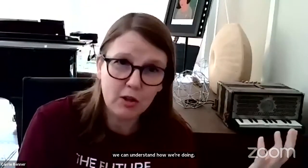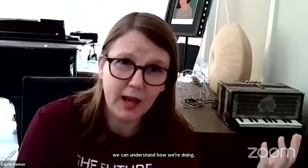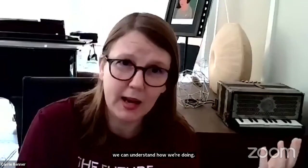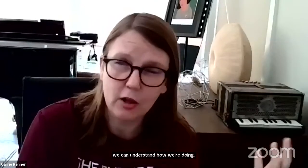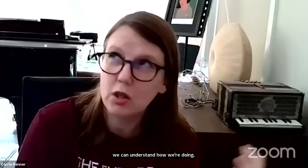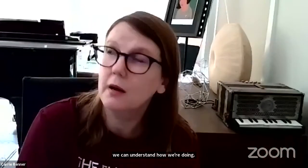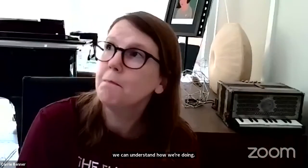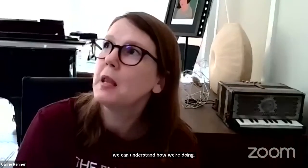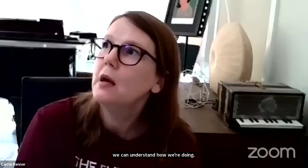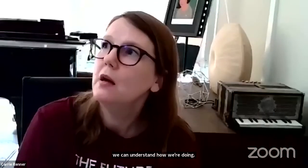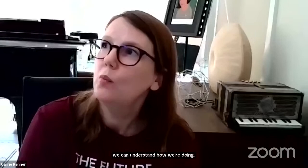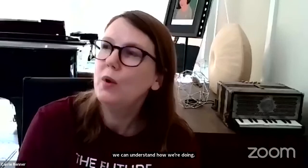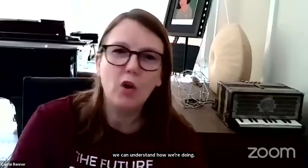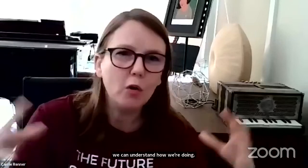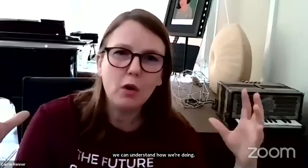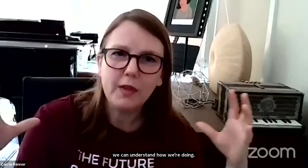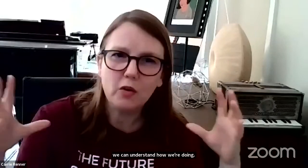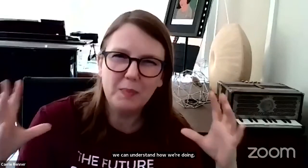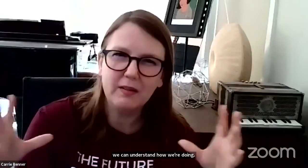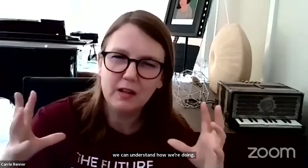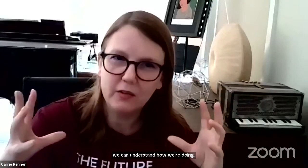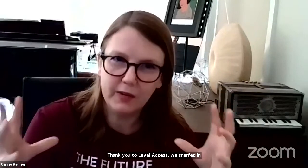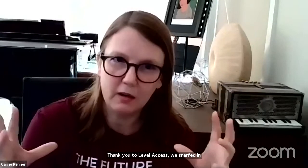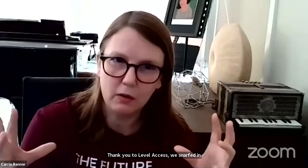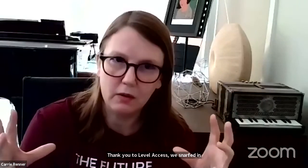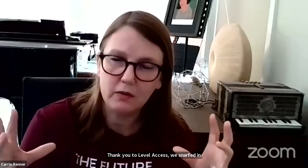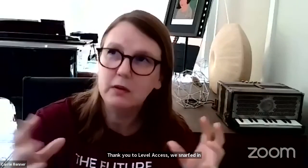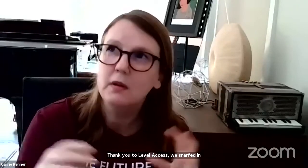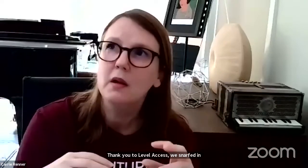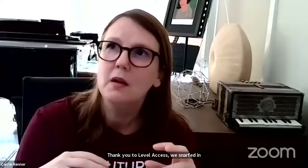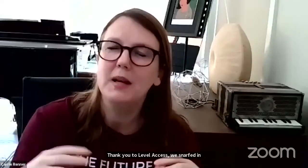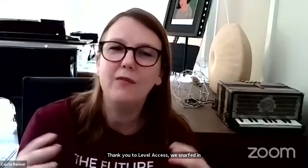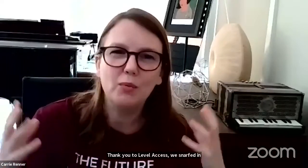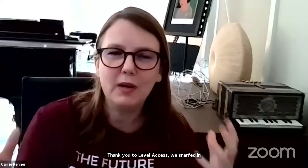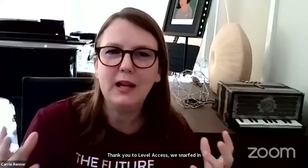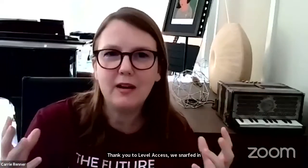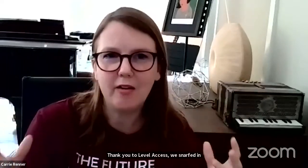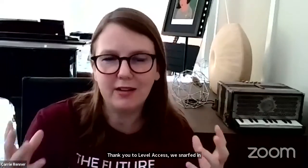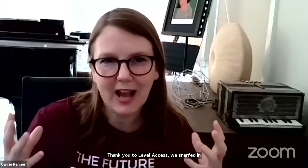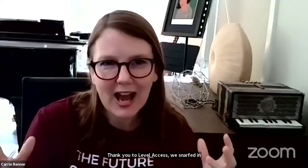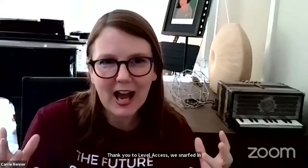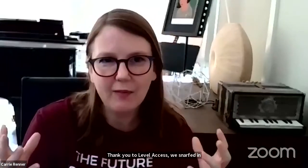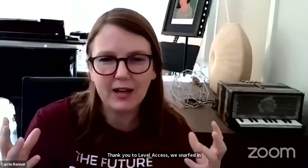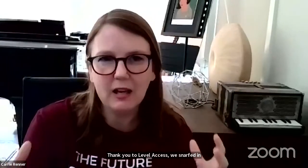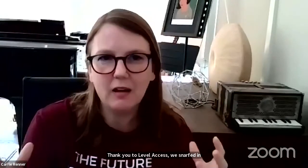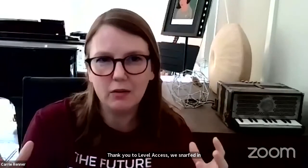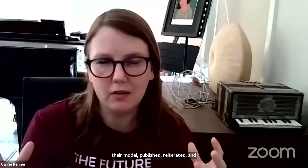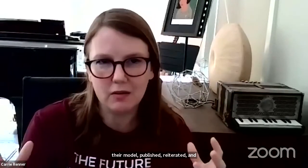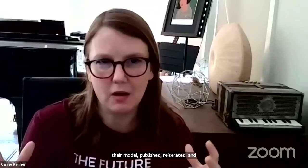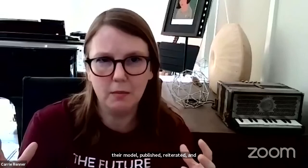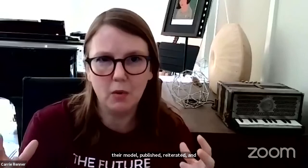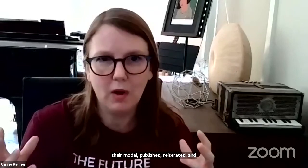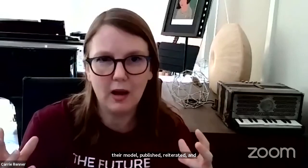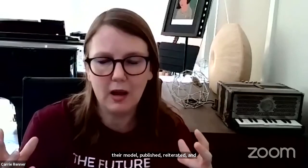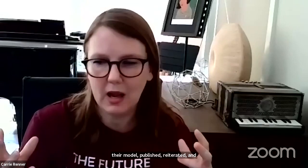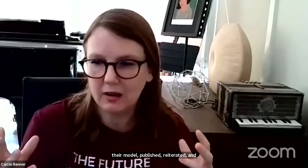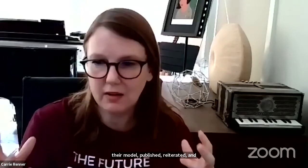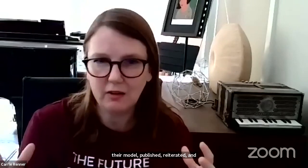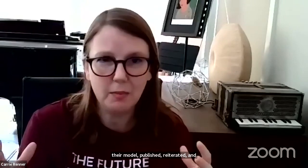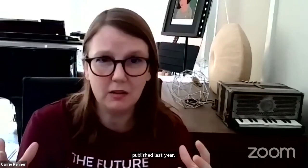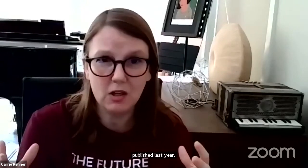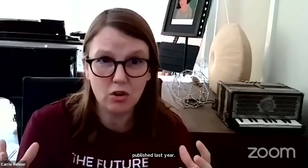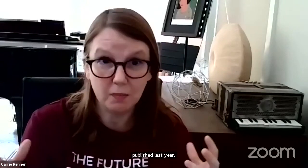we published that last year. We've got all of those business vehicles. But if you're really going to have an ecosystem